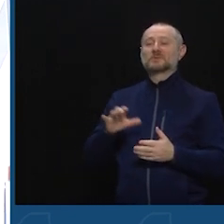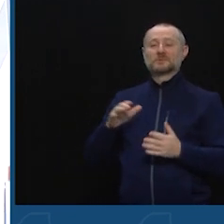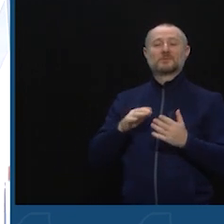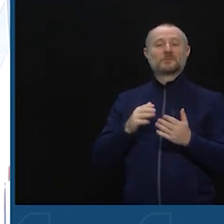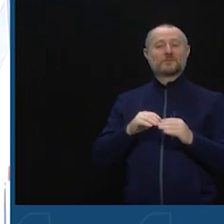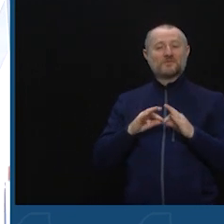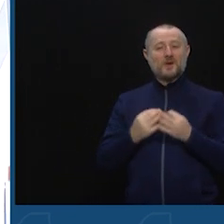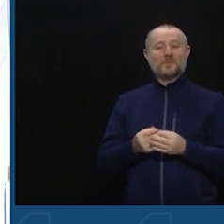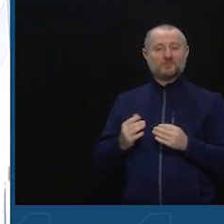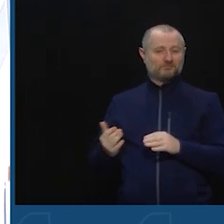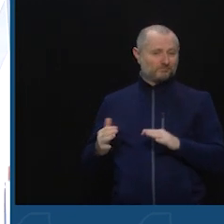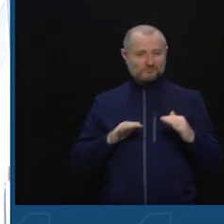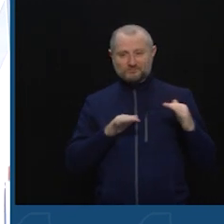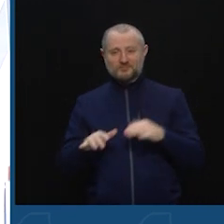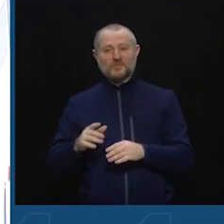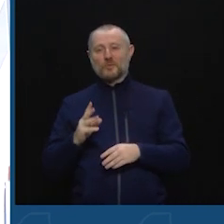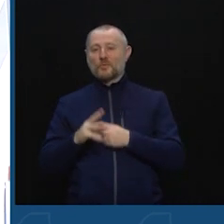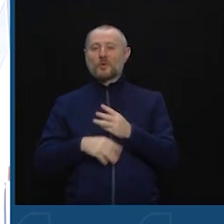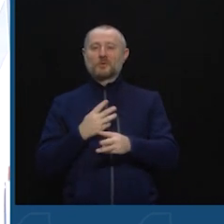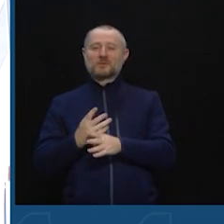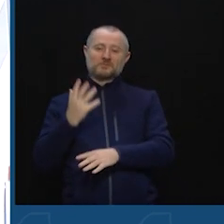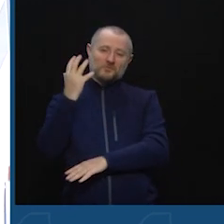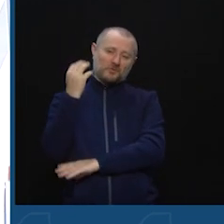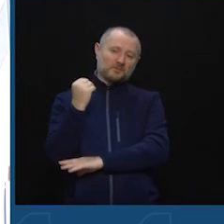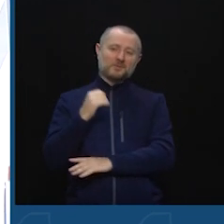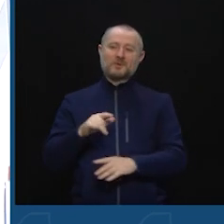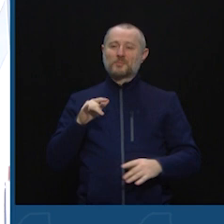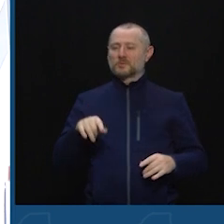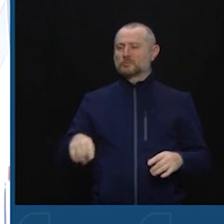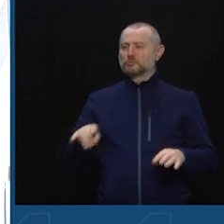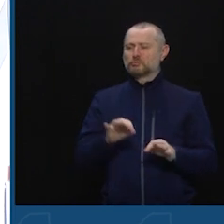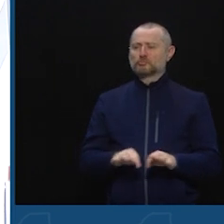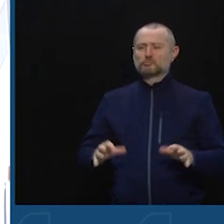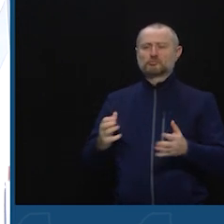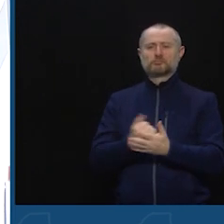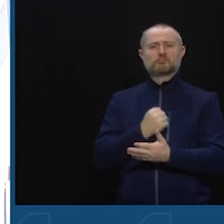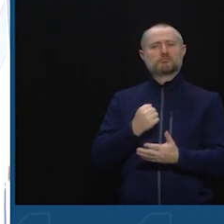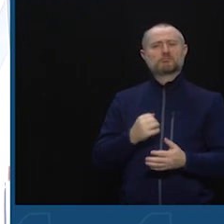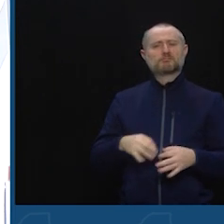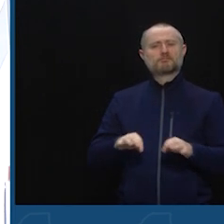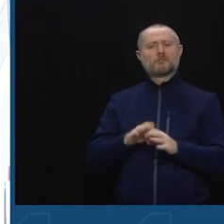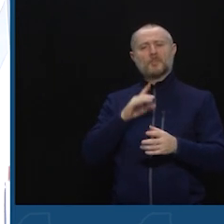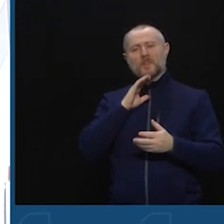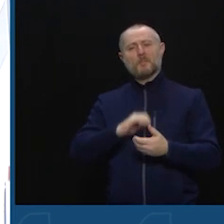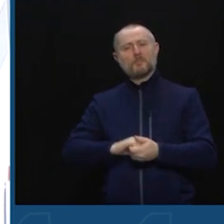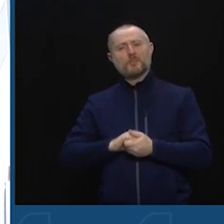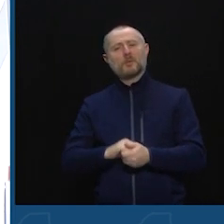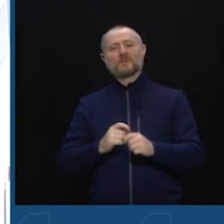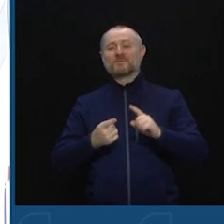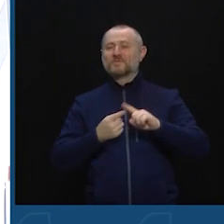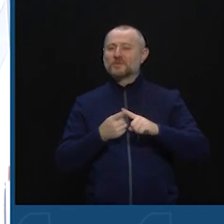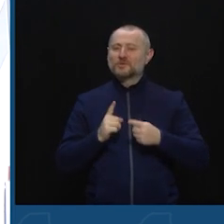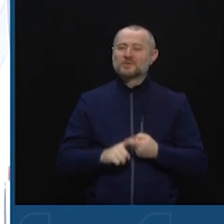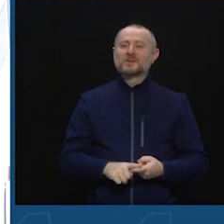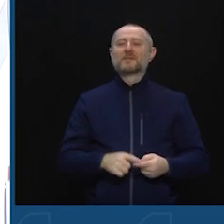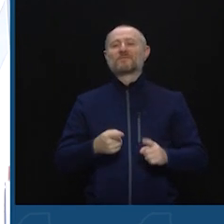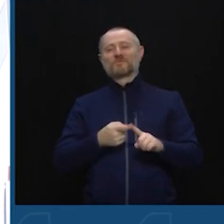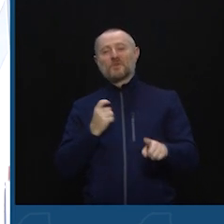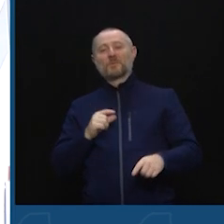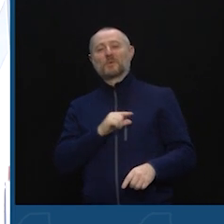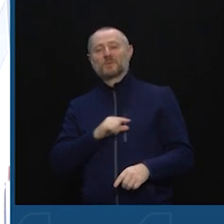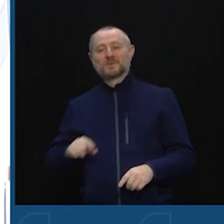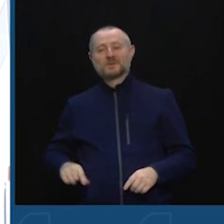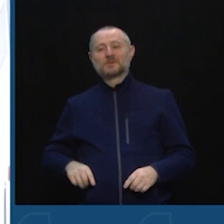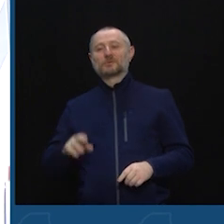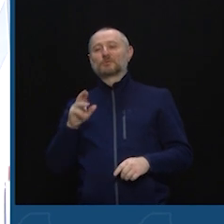world-class airport that they deserve. To a true partner and friend of Queens, Rick Cotton, thank you for